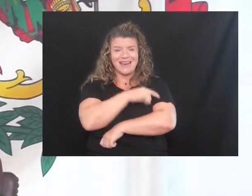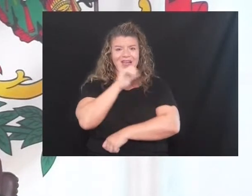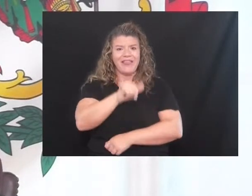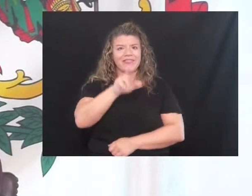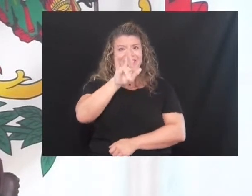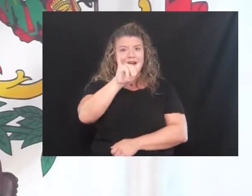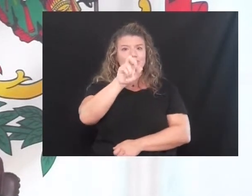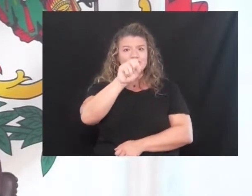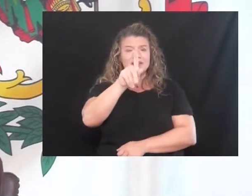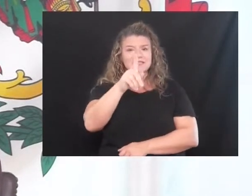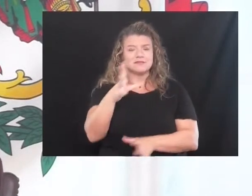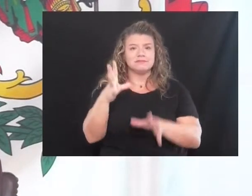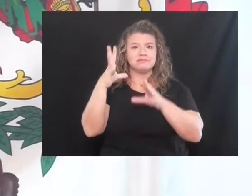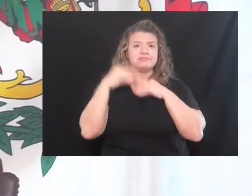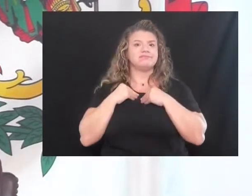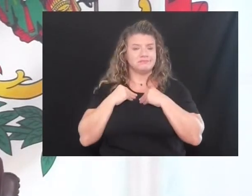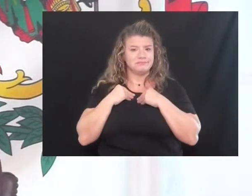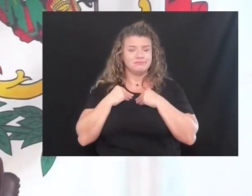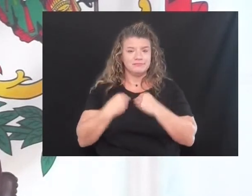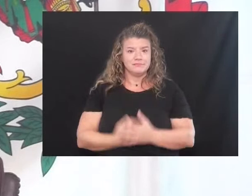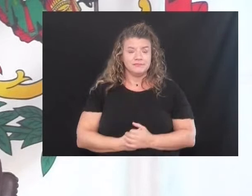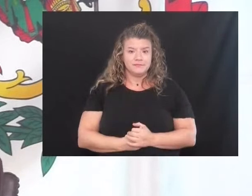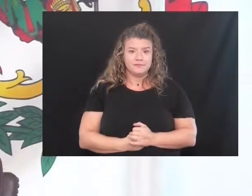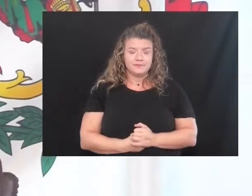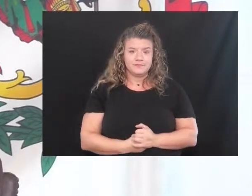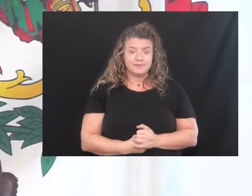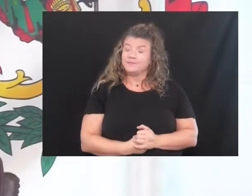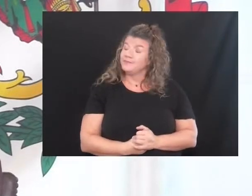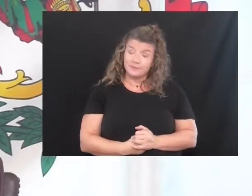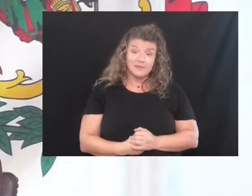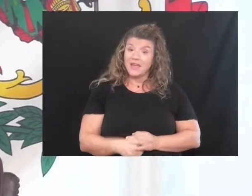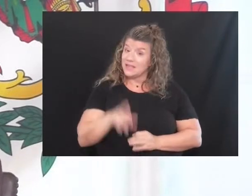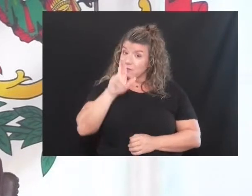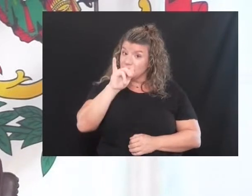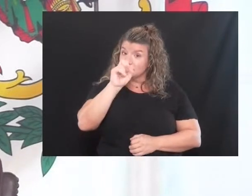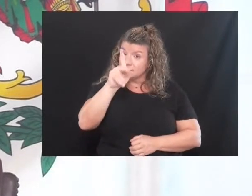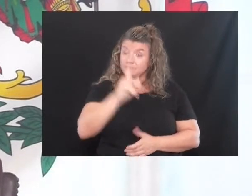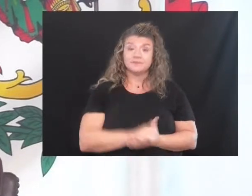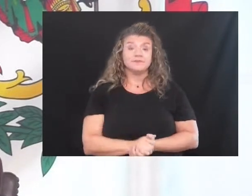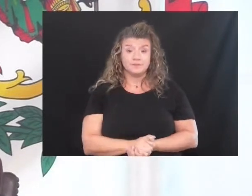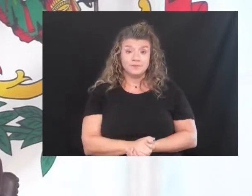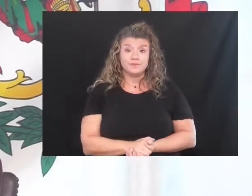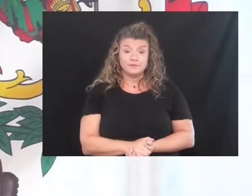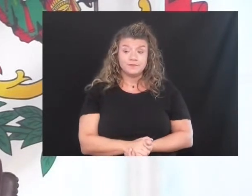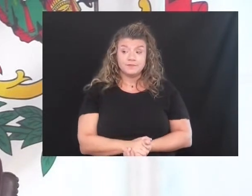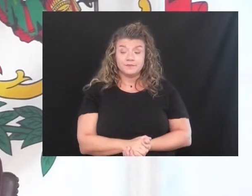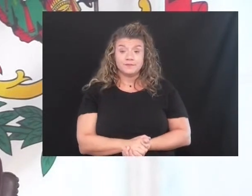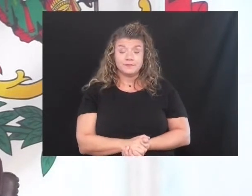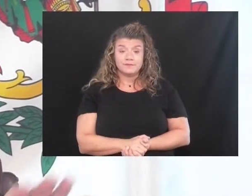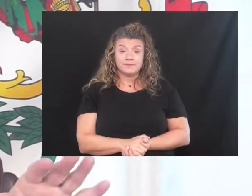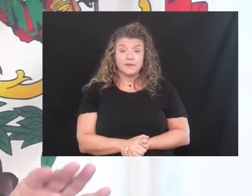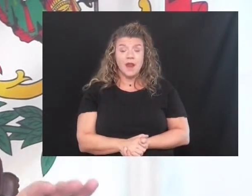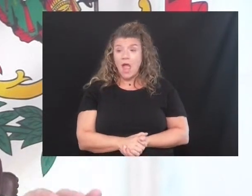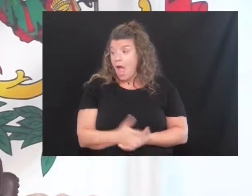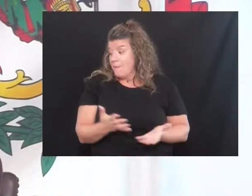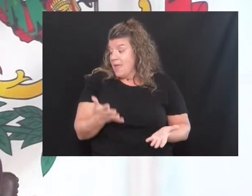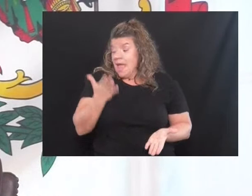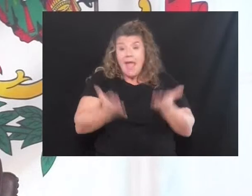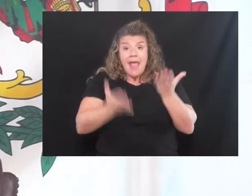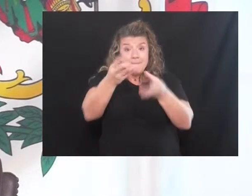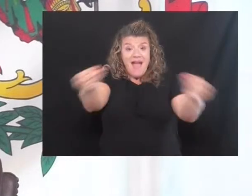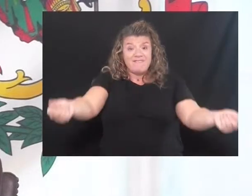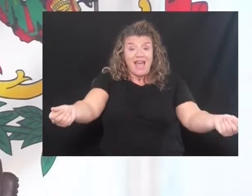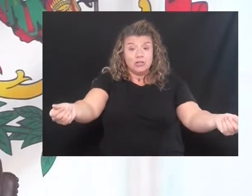risk you're taking right now. It's a risk. It may just vanish and go